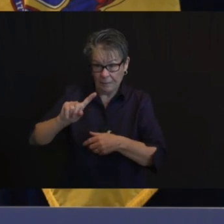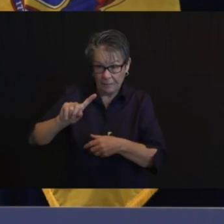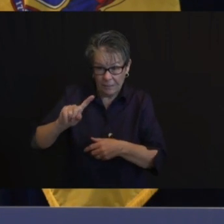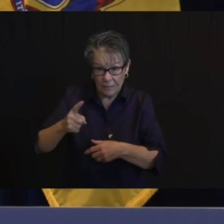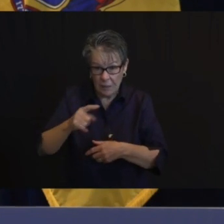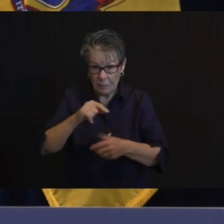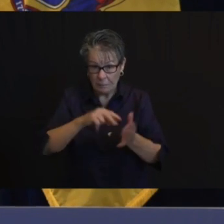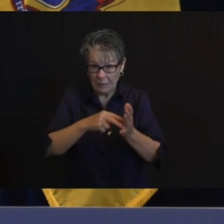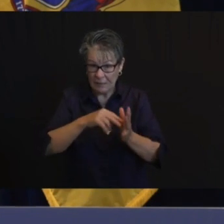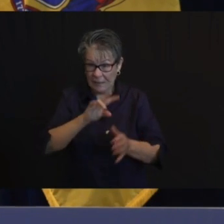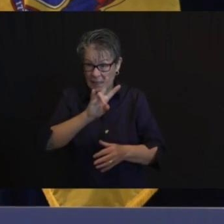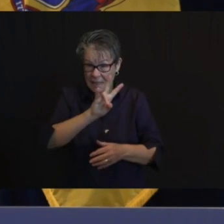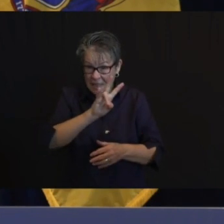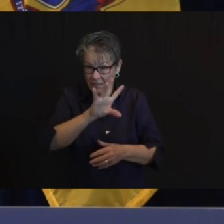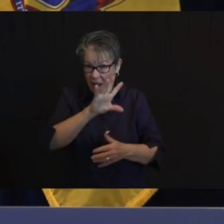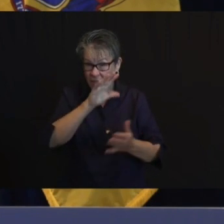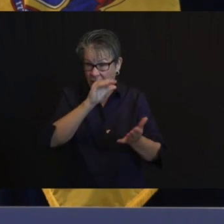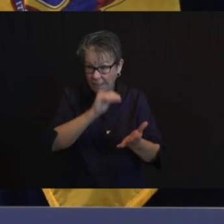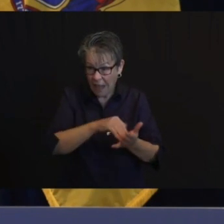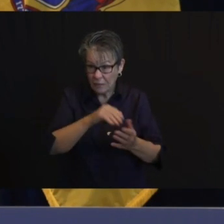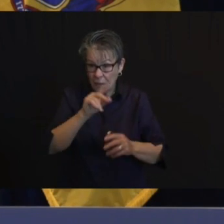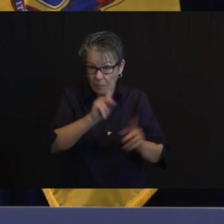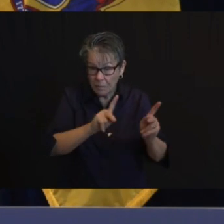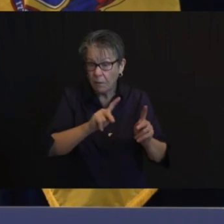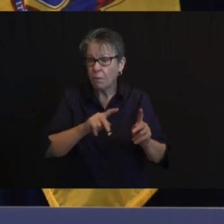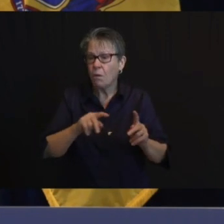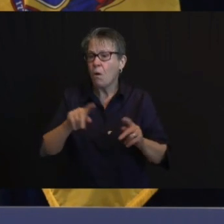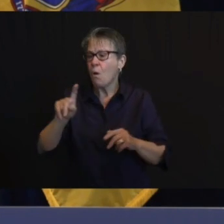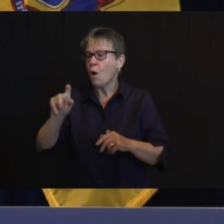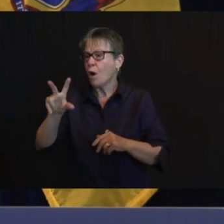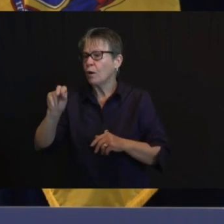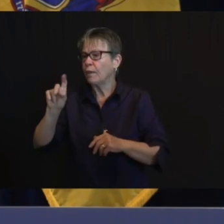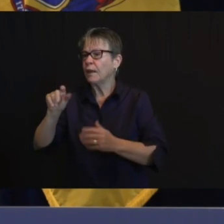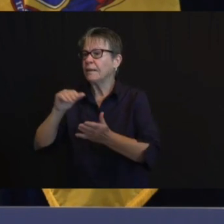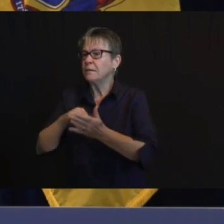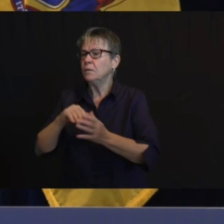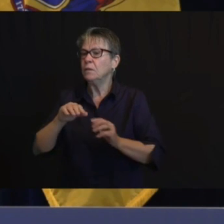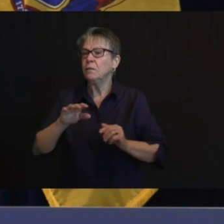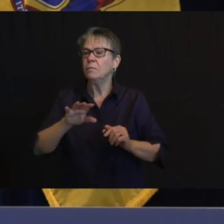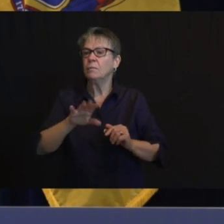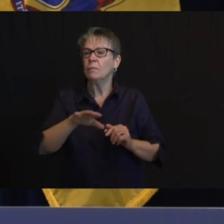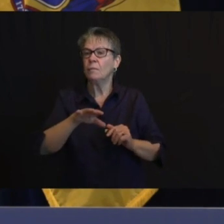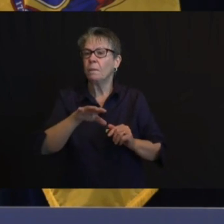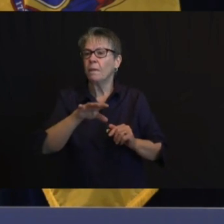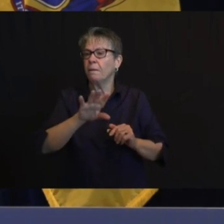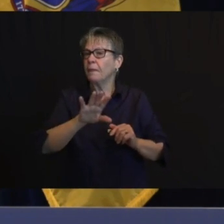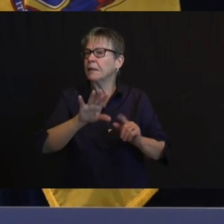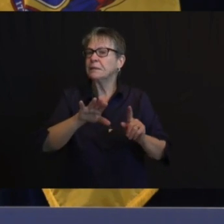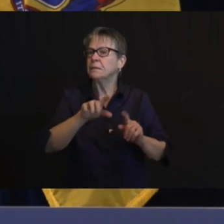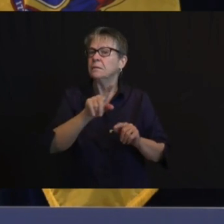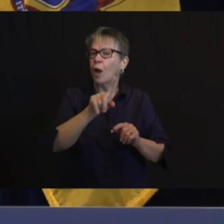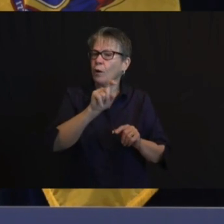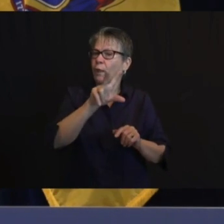or 130,000 people who will then get another one? 130,000 130,000, so yeah. Yeah.